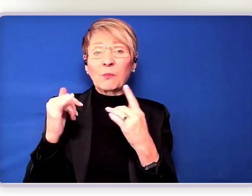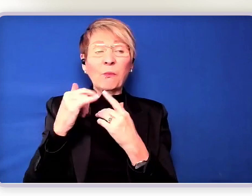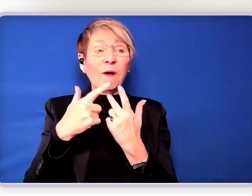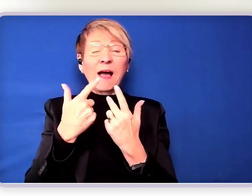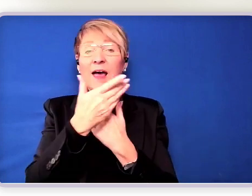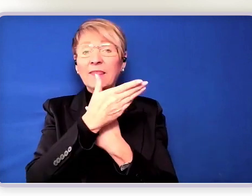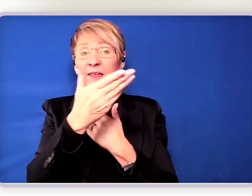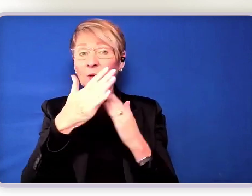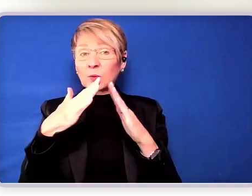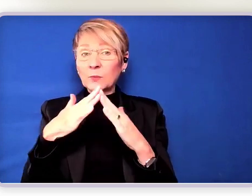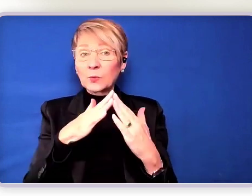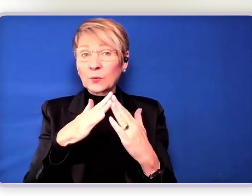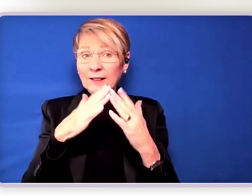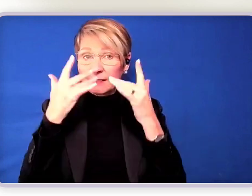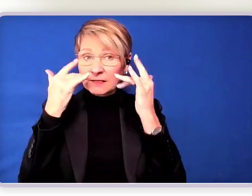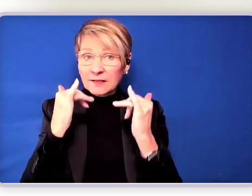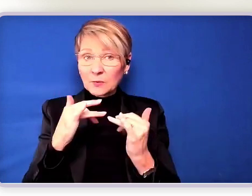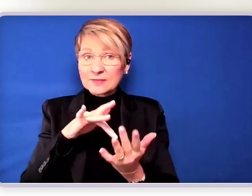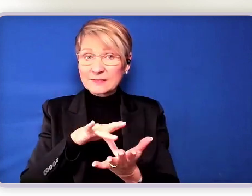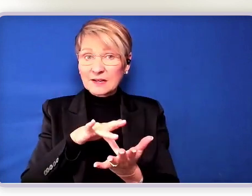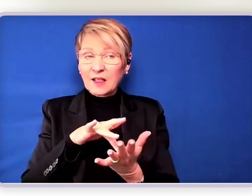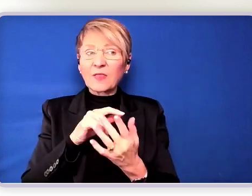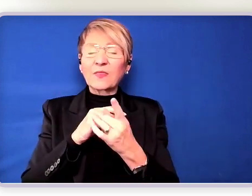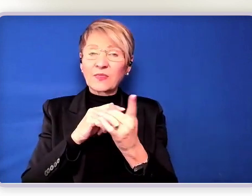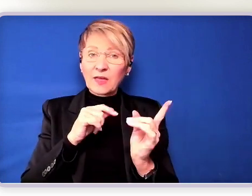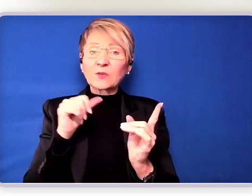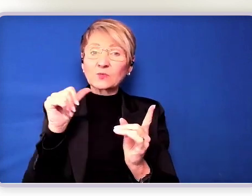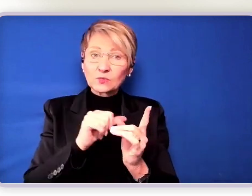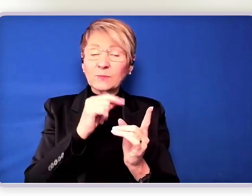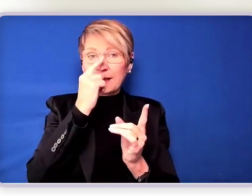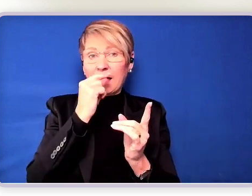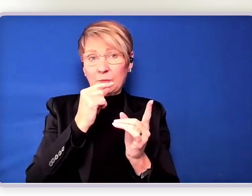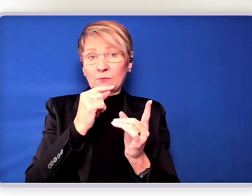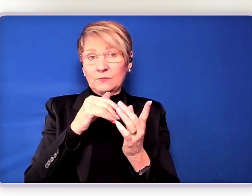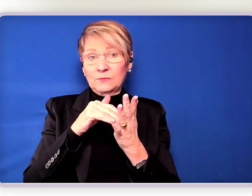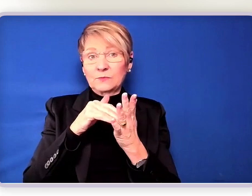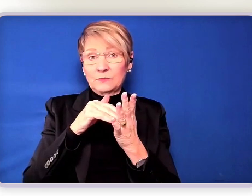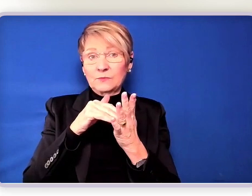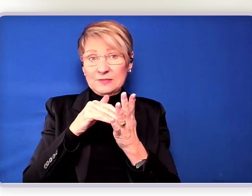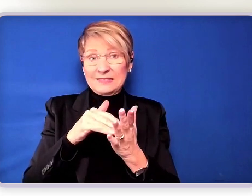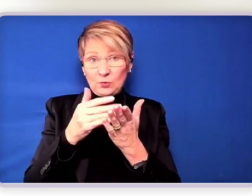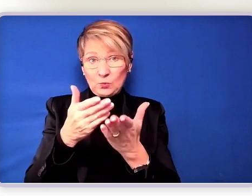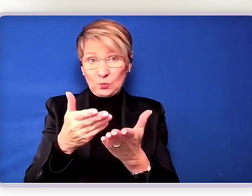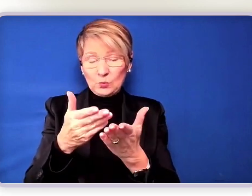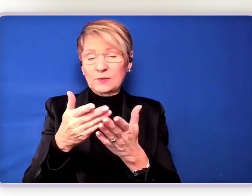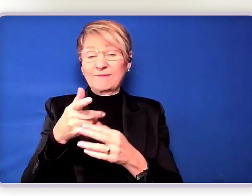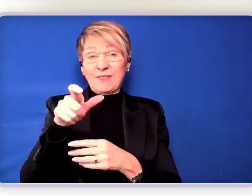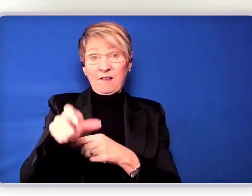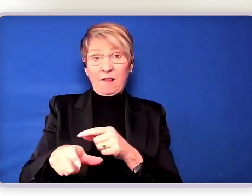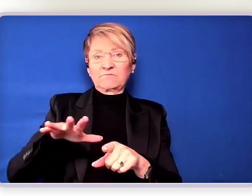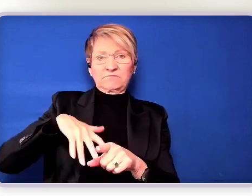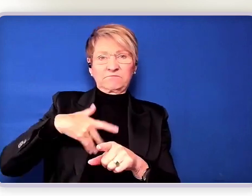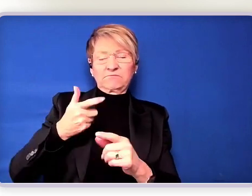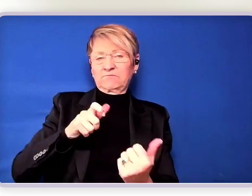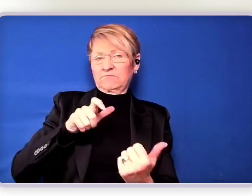in theory, be able to assist you if your client does not want to go to the Disability Discrimination Legal Service, but